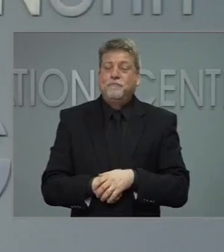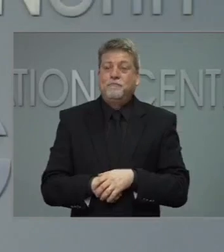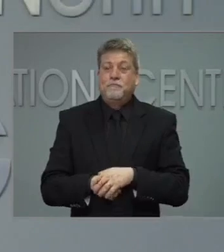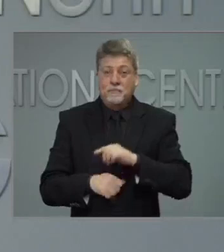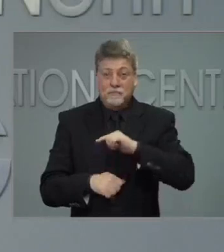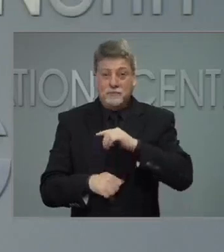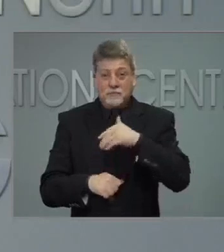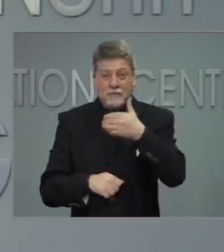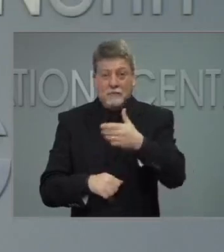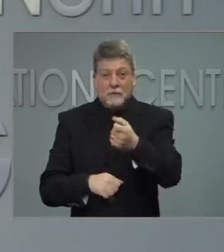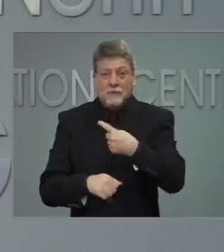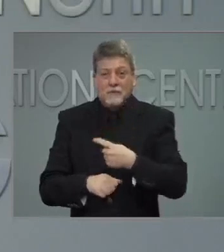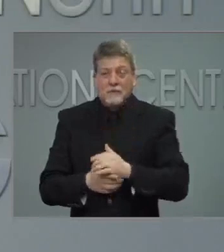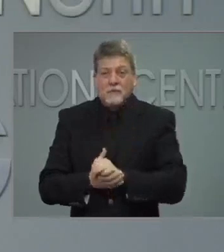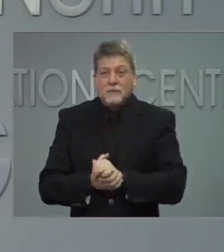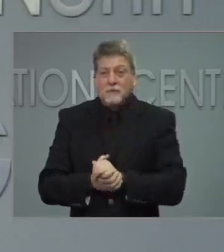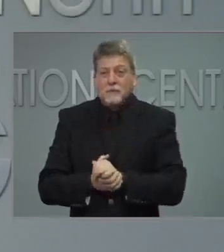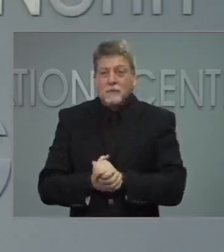Next question, please.